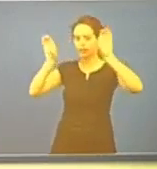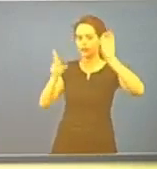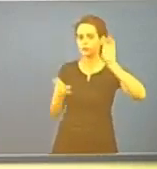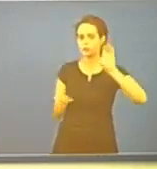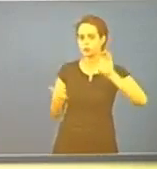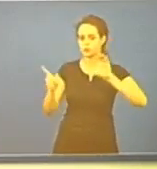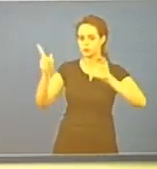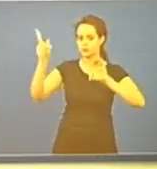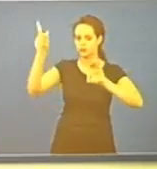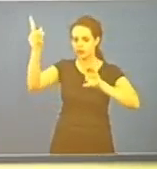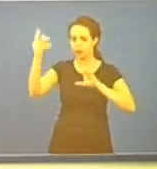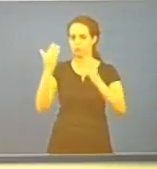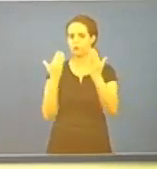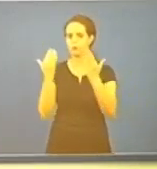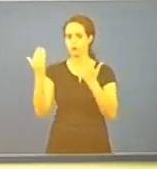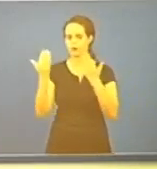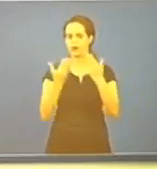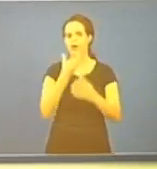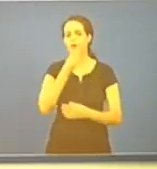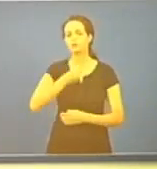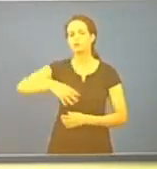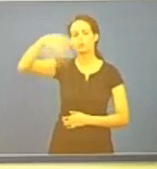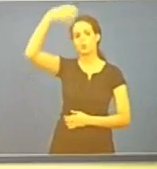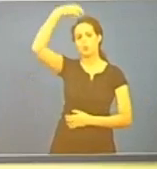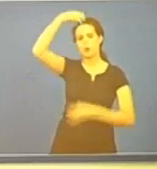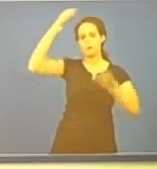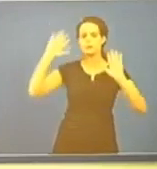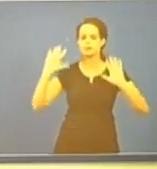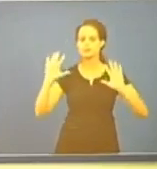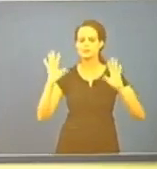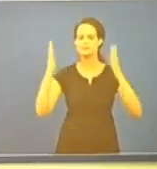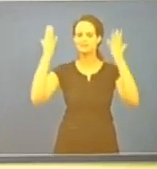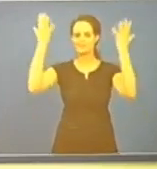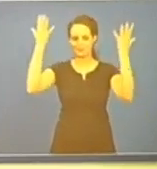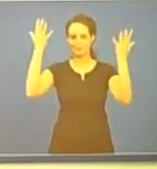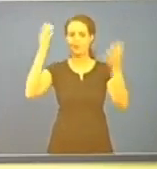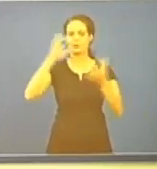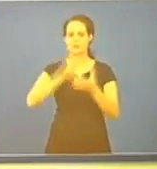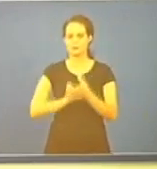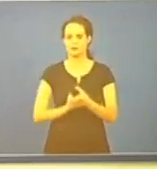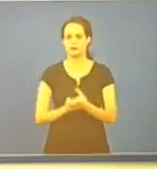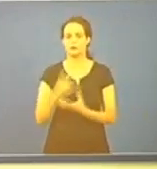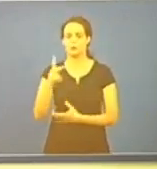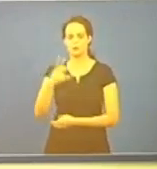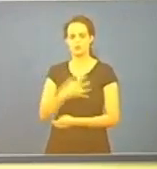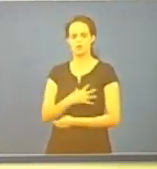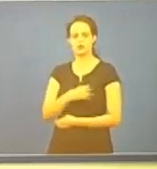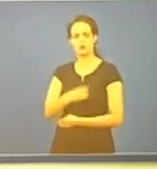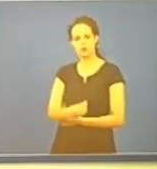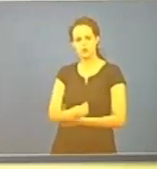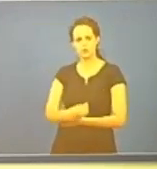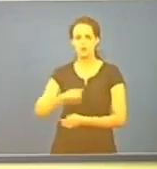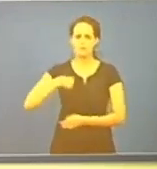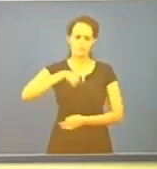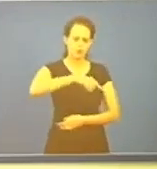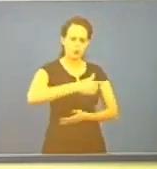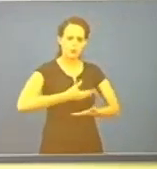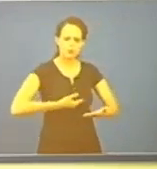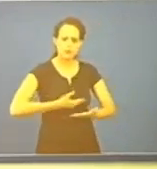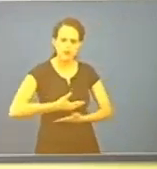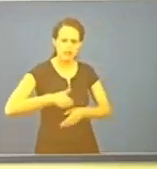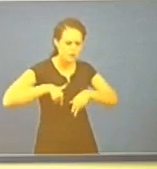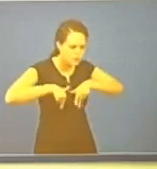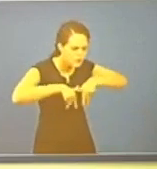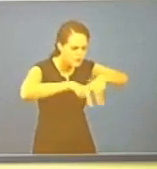heaven is like a certain king who arranged a marriage for his son and sent out his servants to call those who